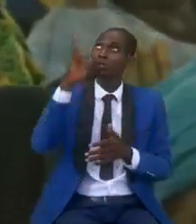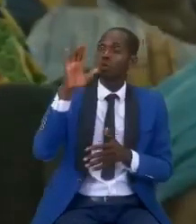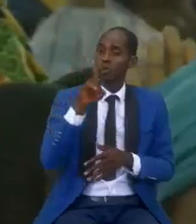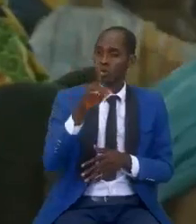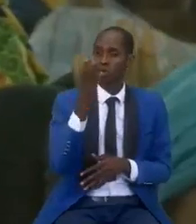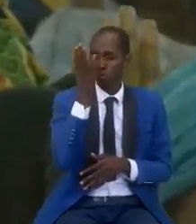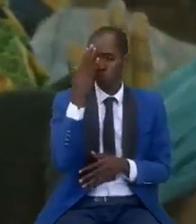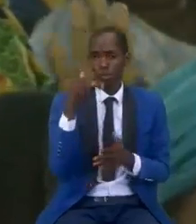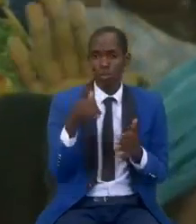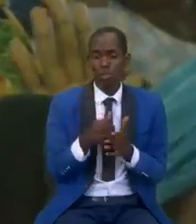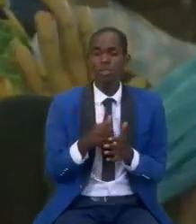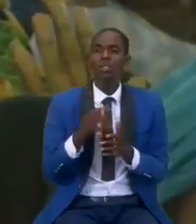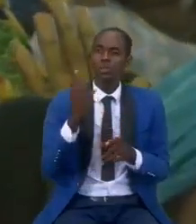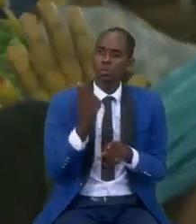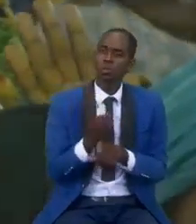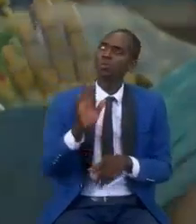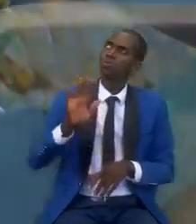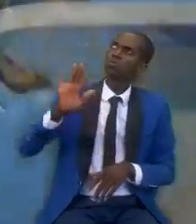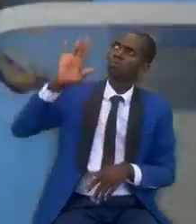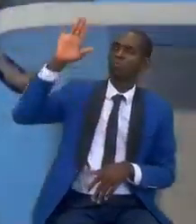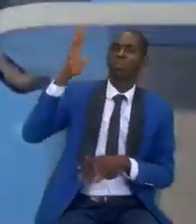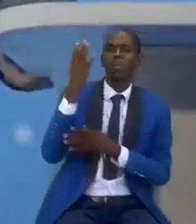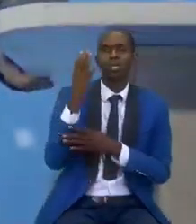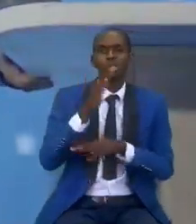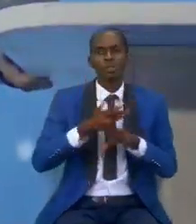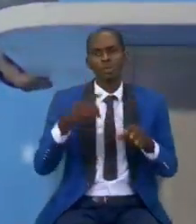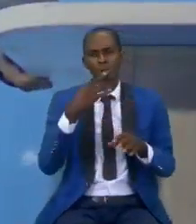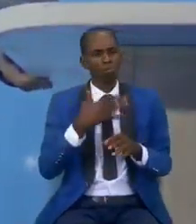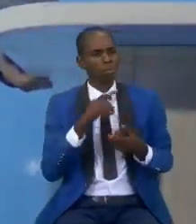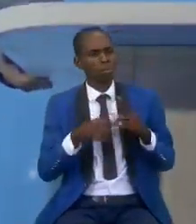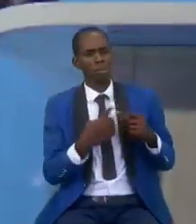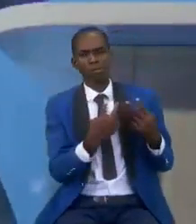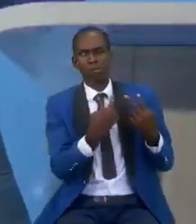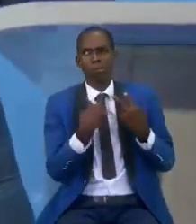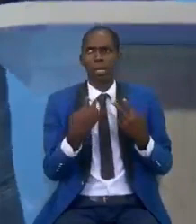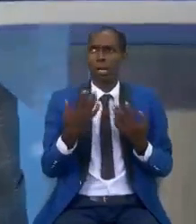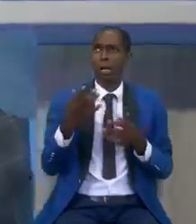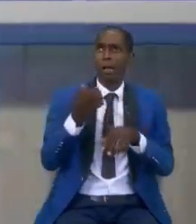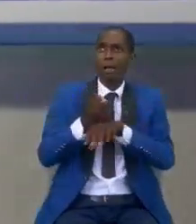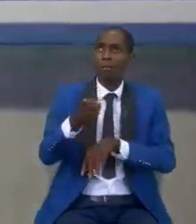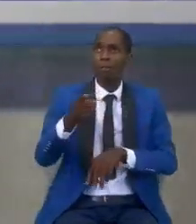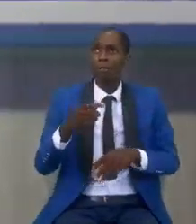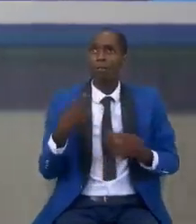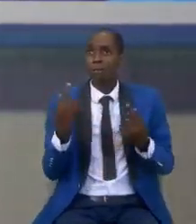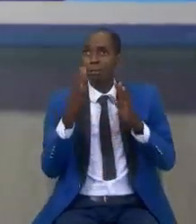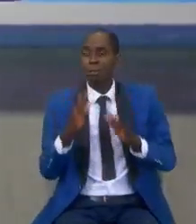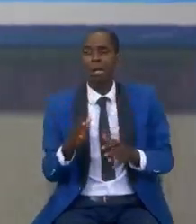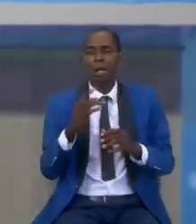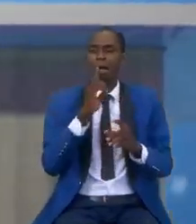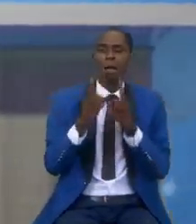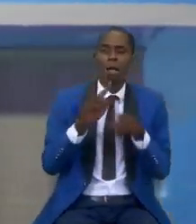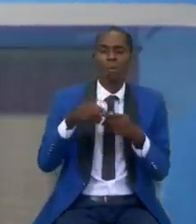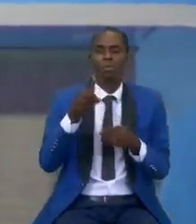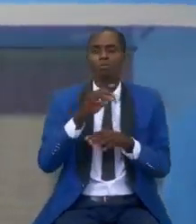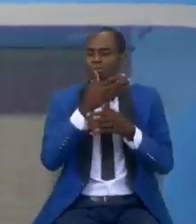want eternal life with God, with Christ forever and ever. I don't want to go to hell and